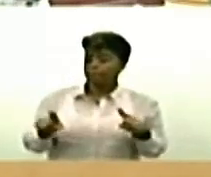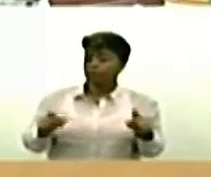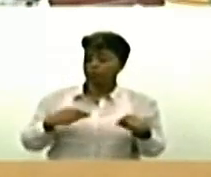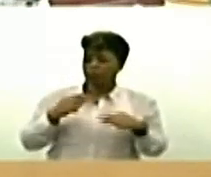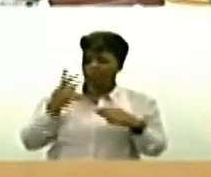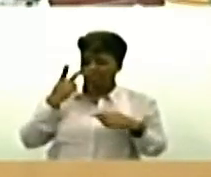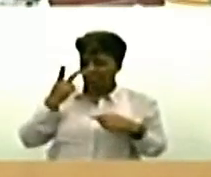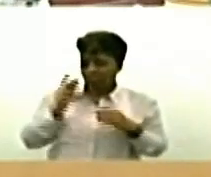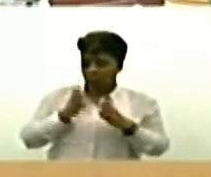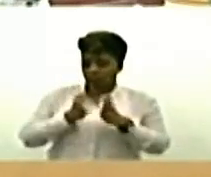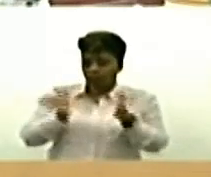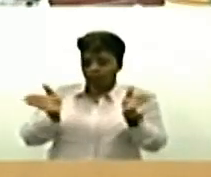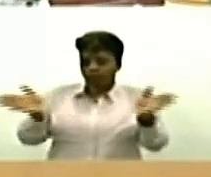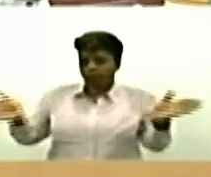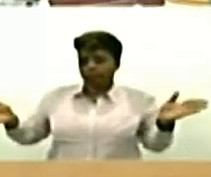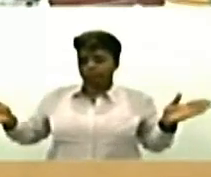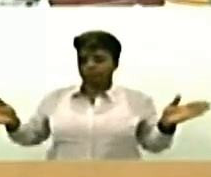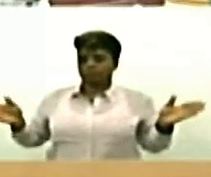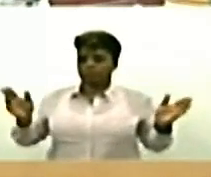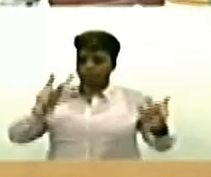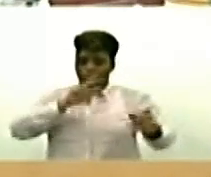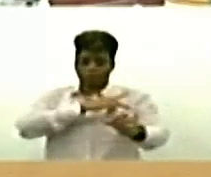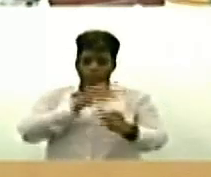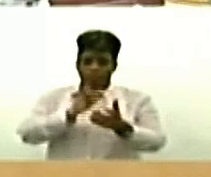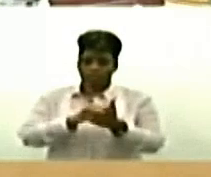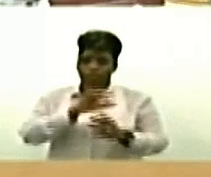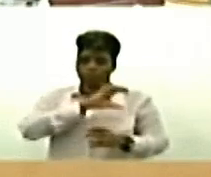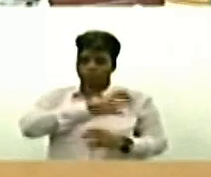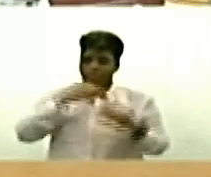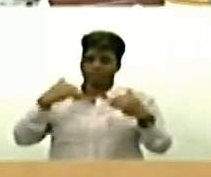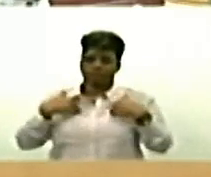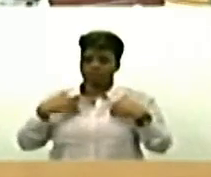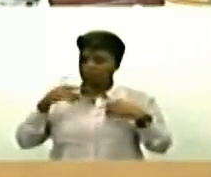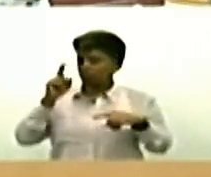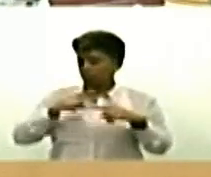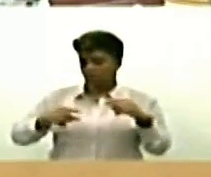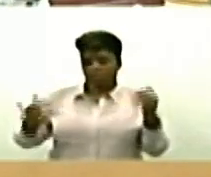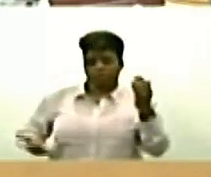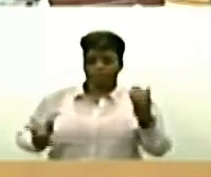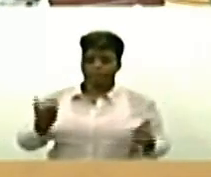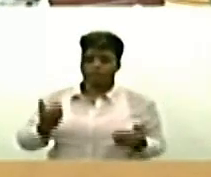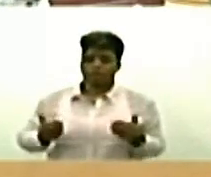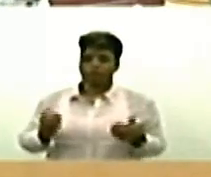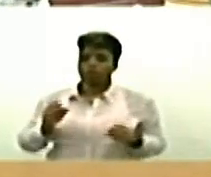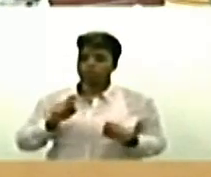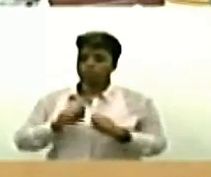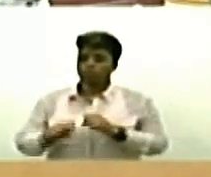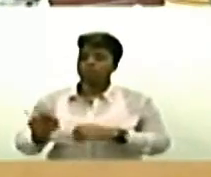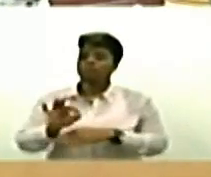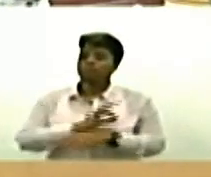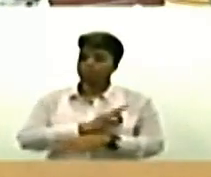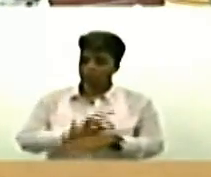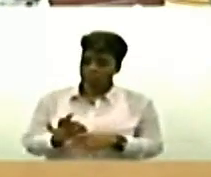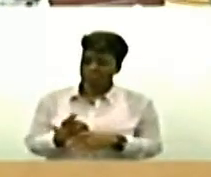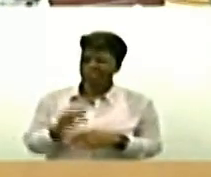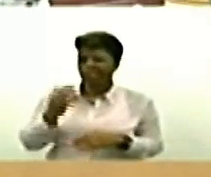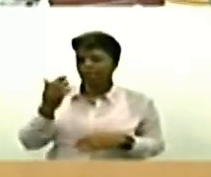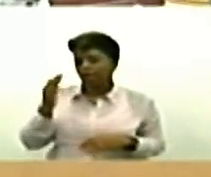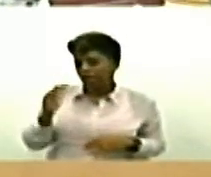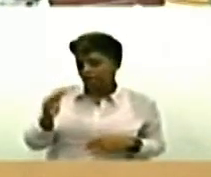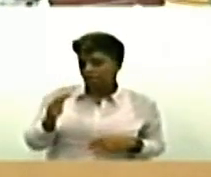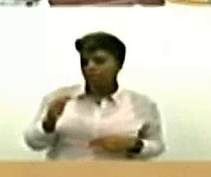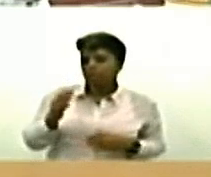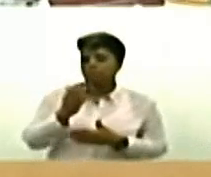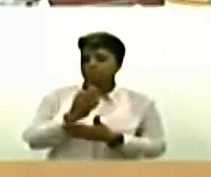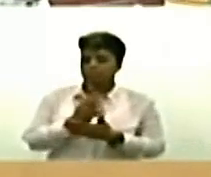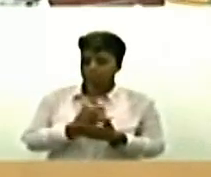powers that police officers have, I mean, it's not really comparable. So their function, yes, while they do carry out some